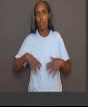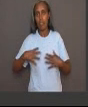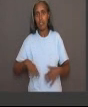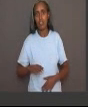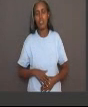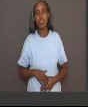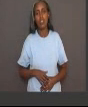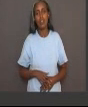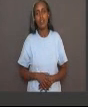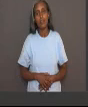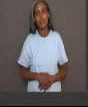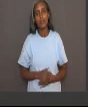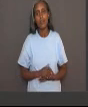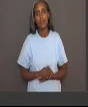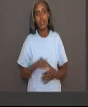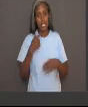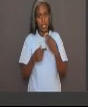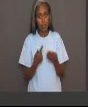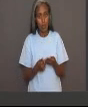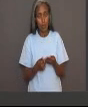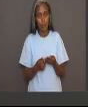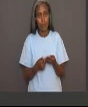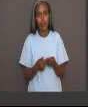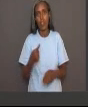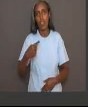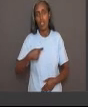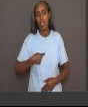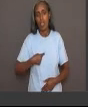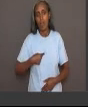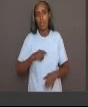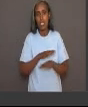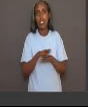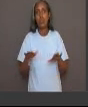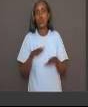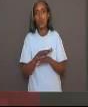I am wet. Therefore, I am swimming.